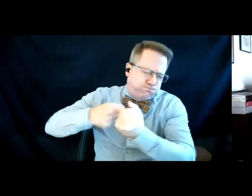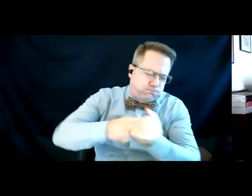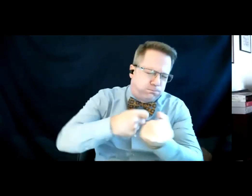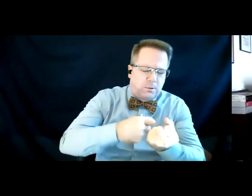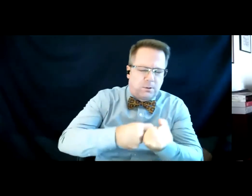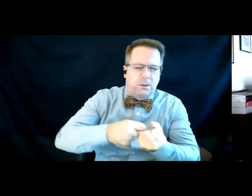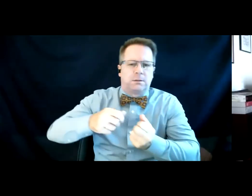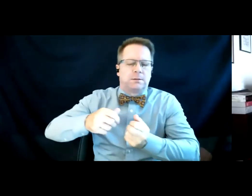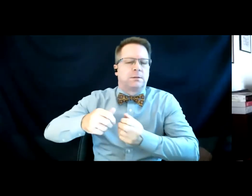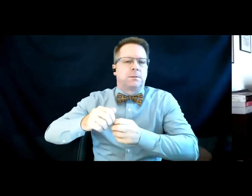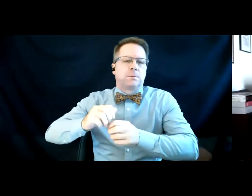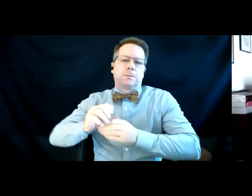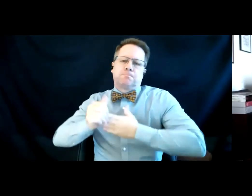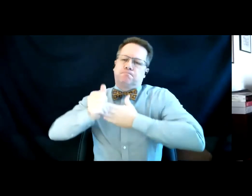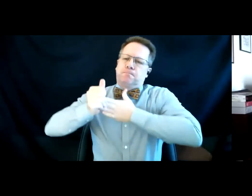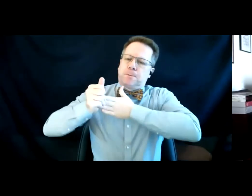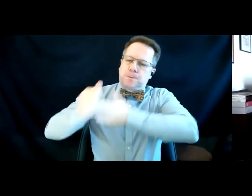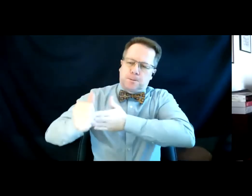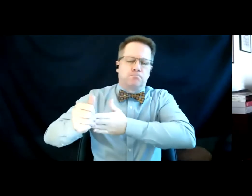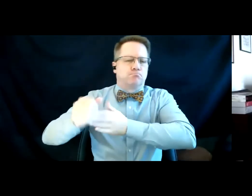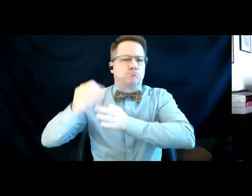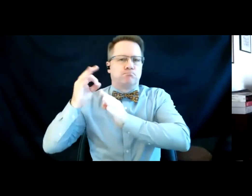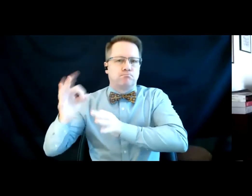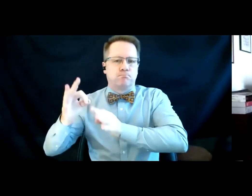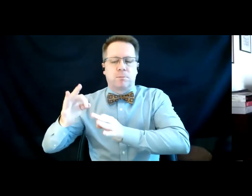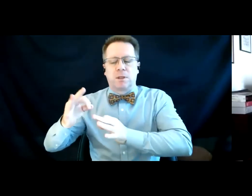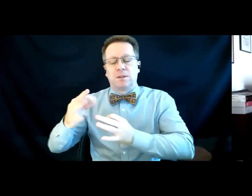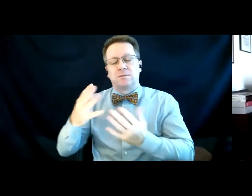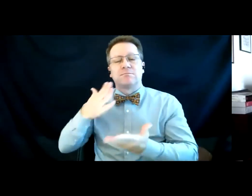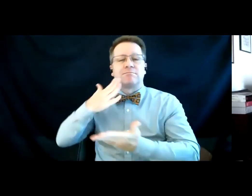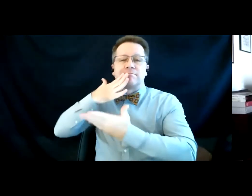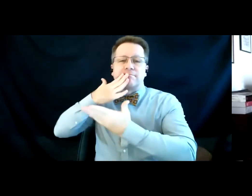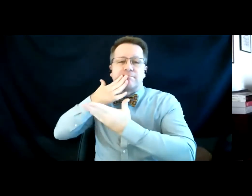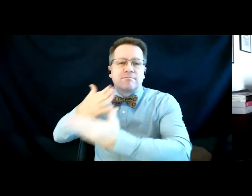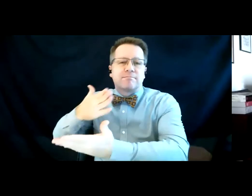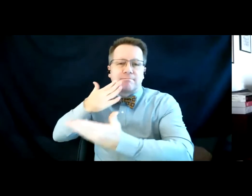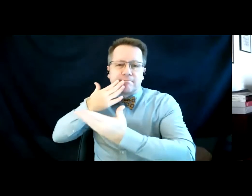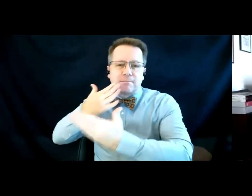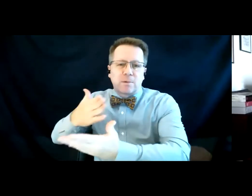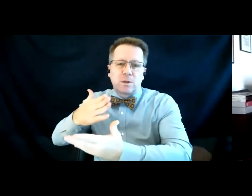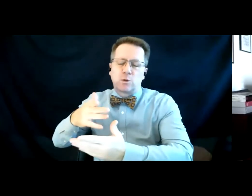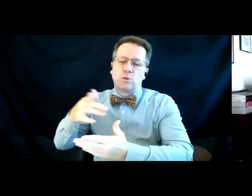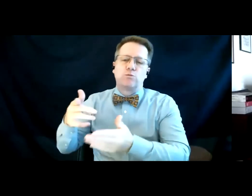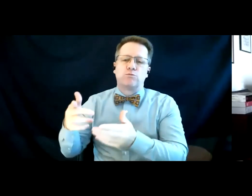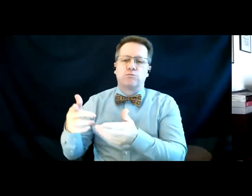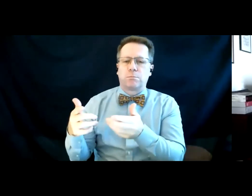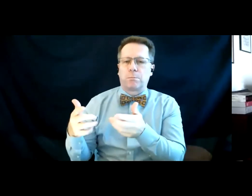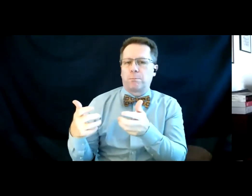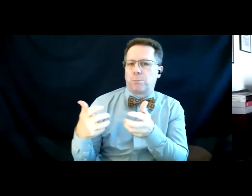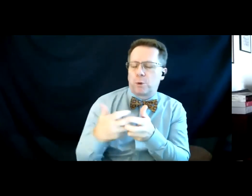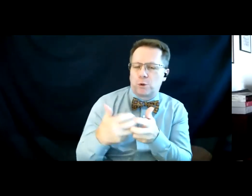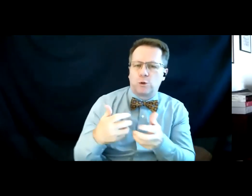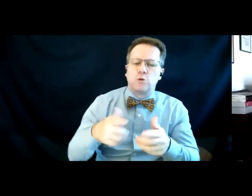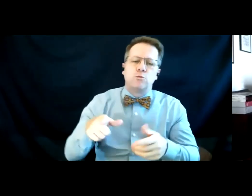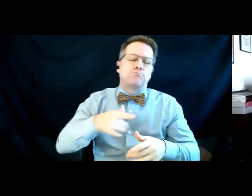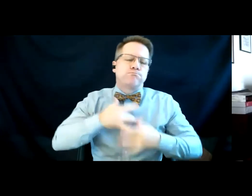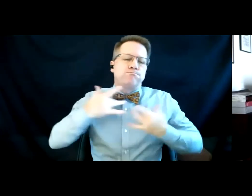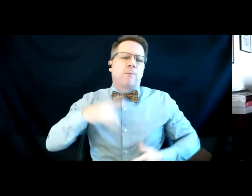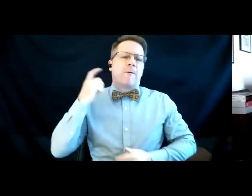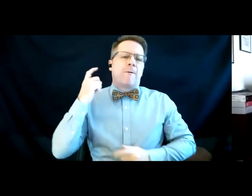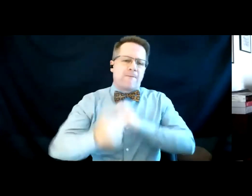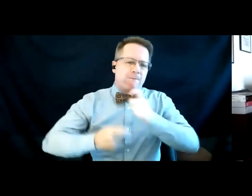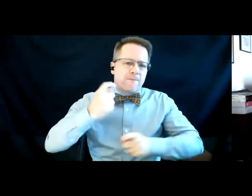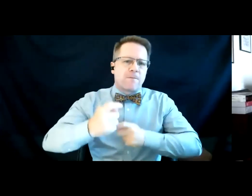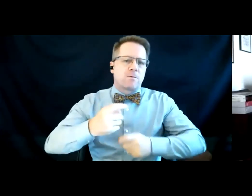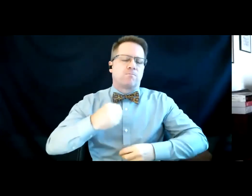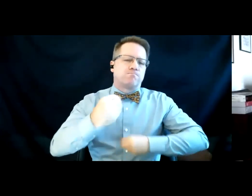supporters. And we want to thank you for not only partnering with us through your generosity and your contributions, but also for standing